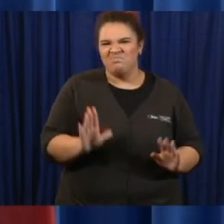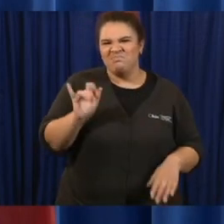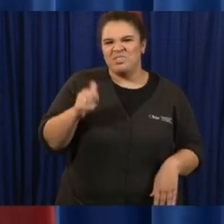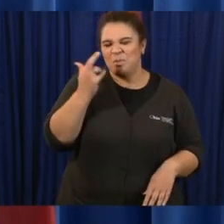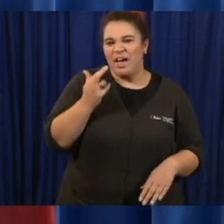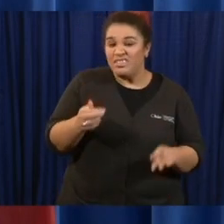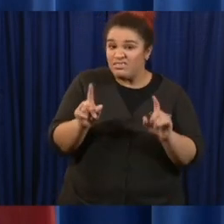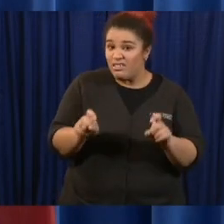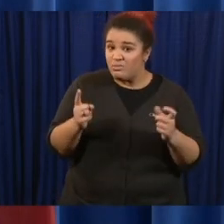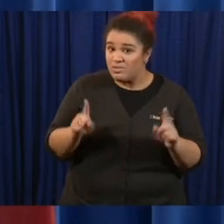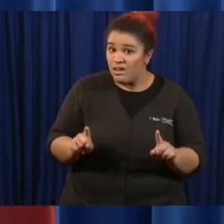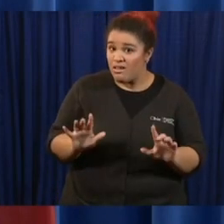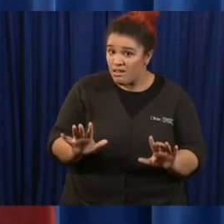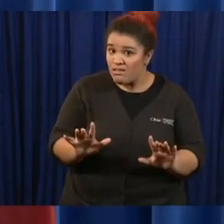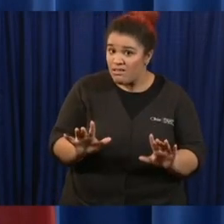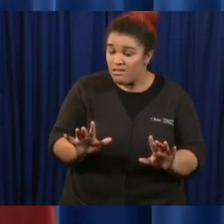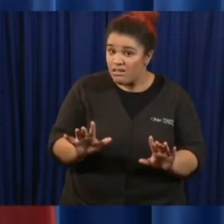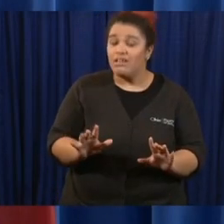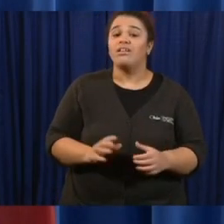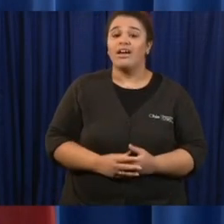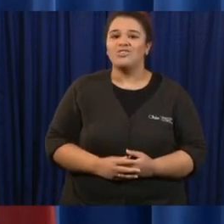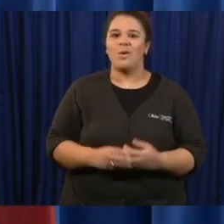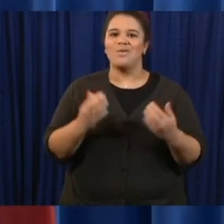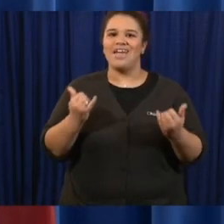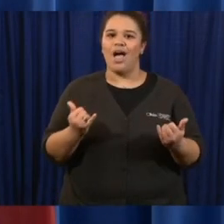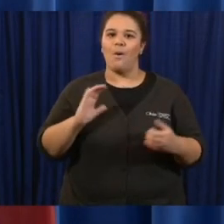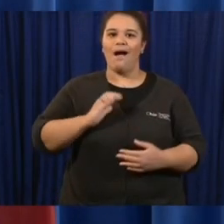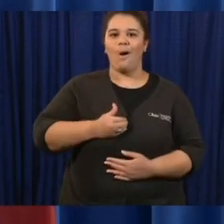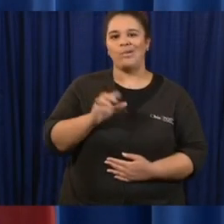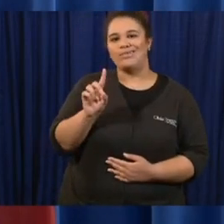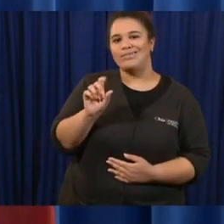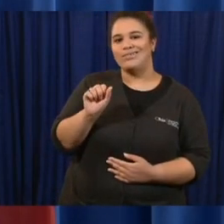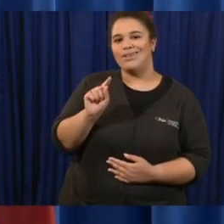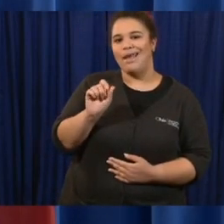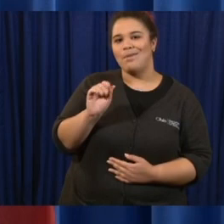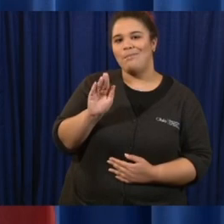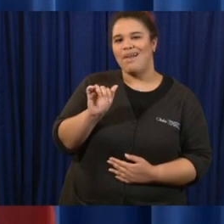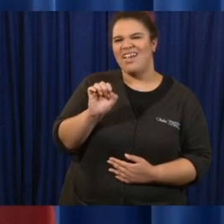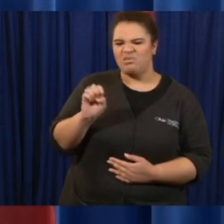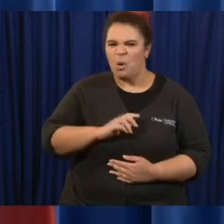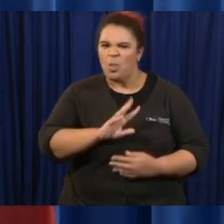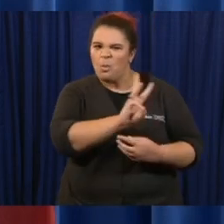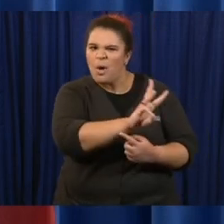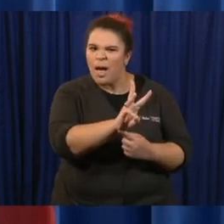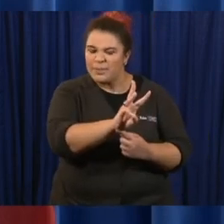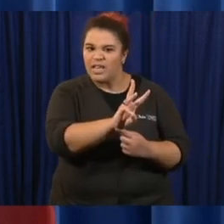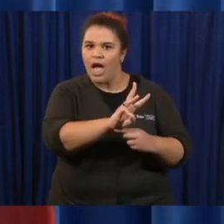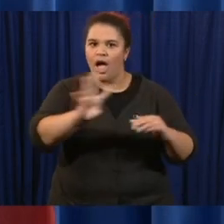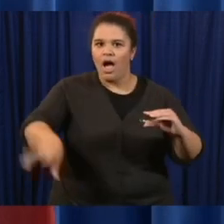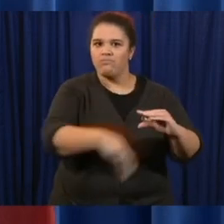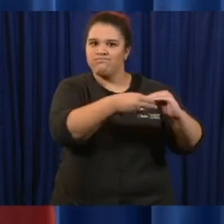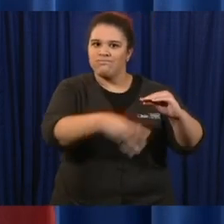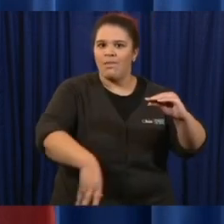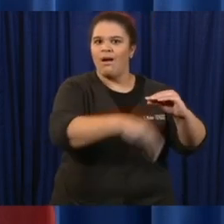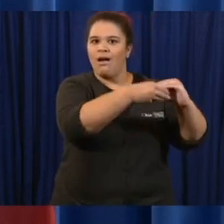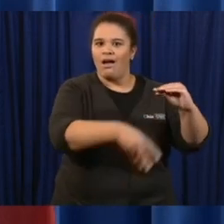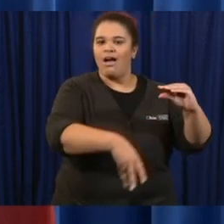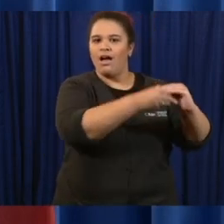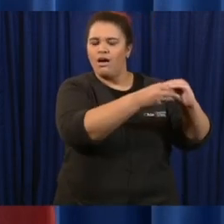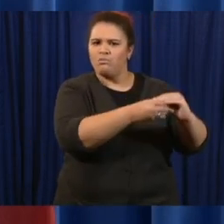and that data is going into our database. So I would assume that that information is readily available to the